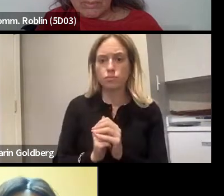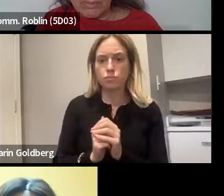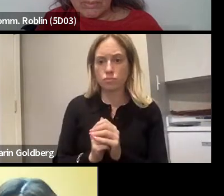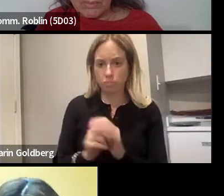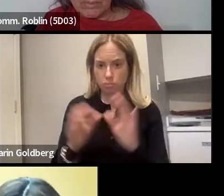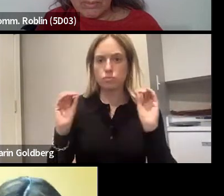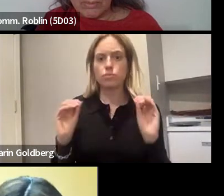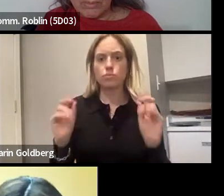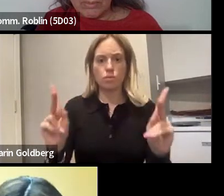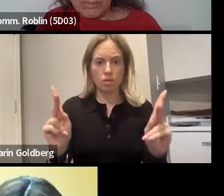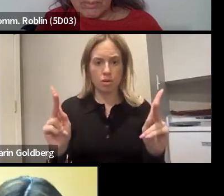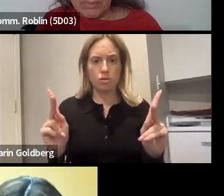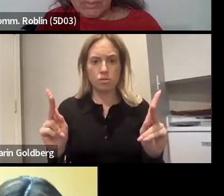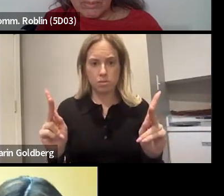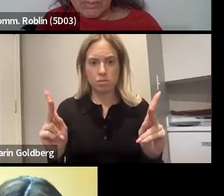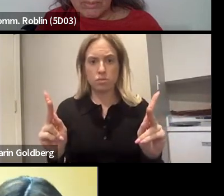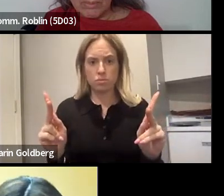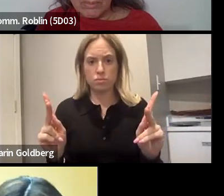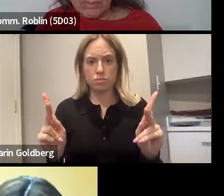her objection.